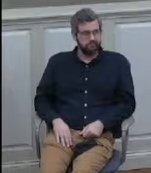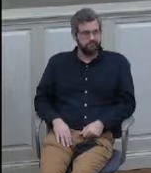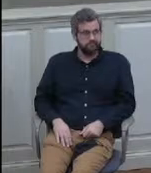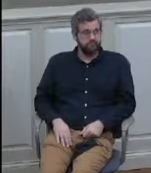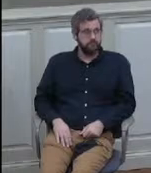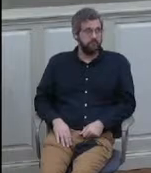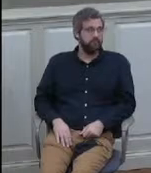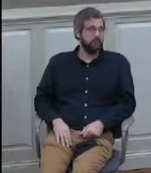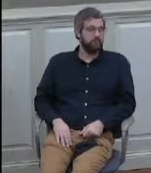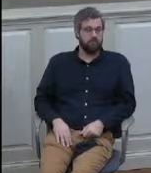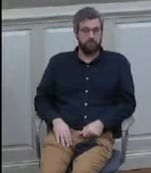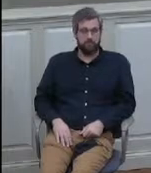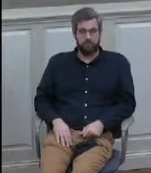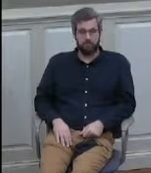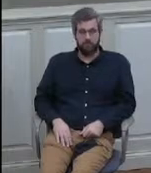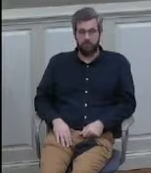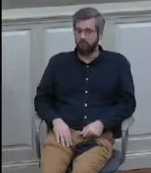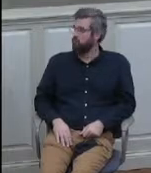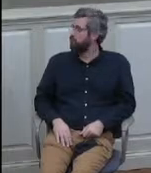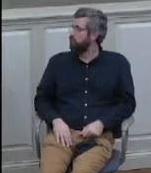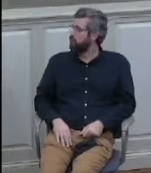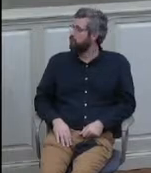You know where the slide is on this one?